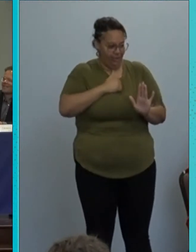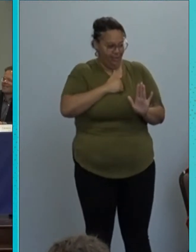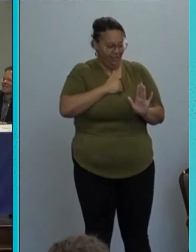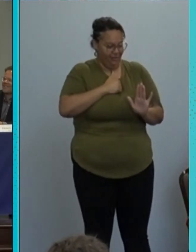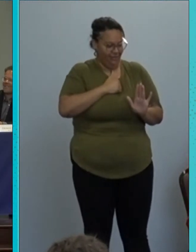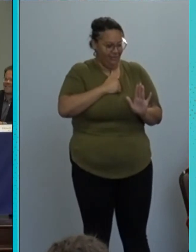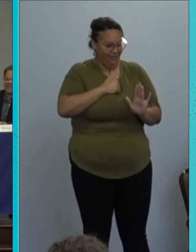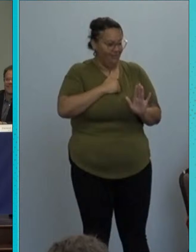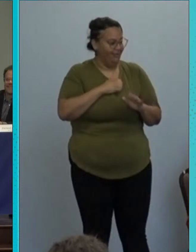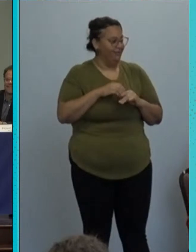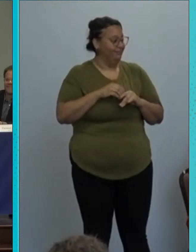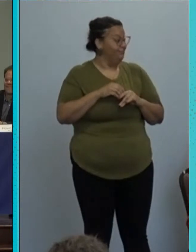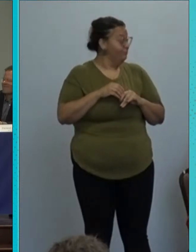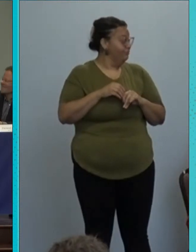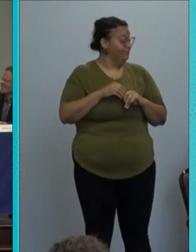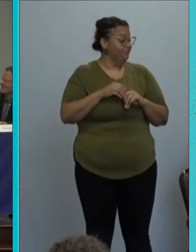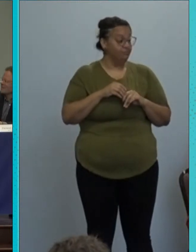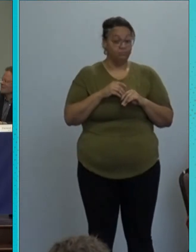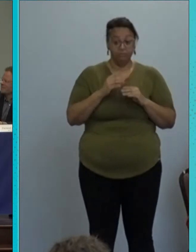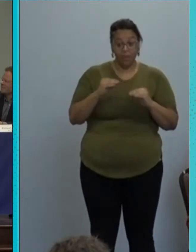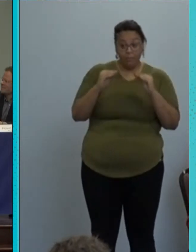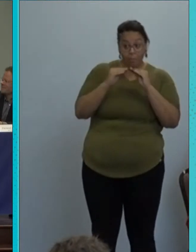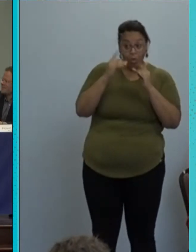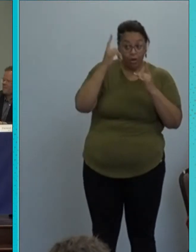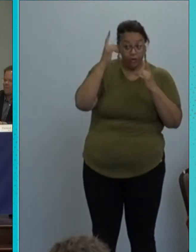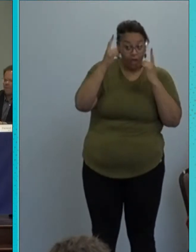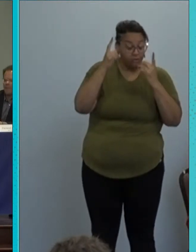Andrew, any thoughts?